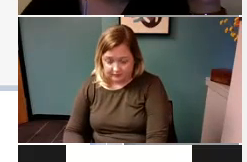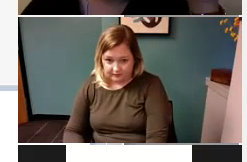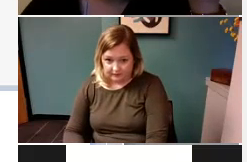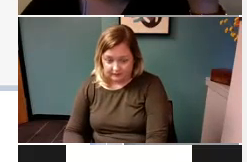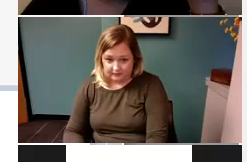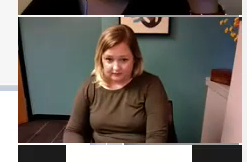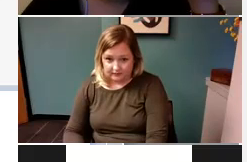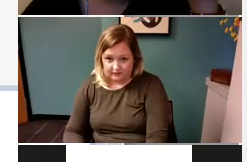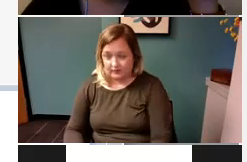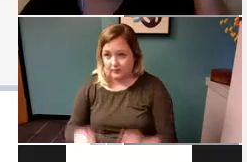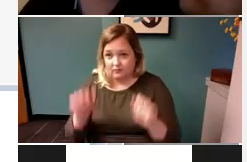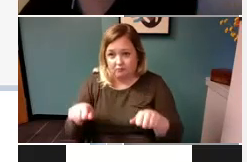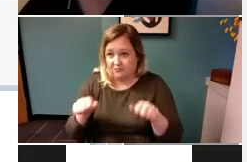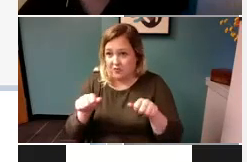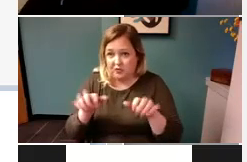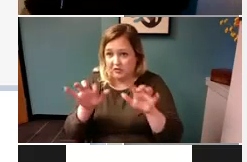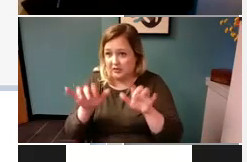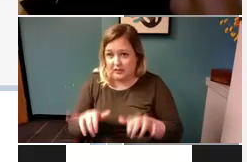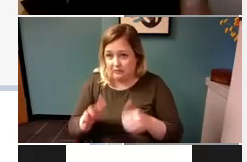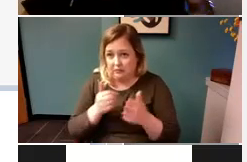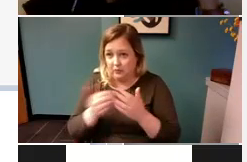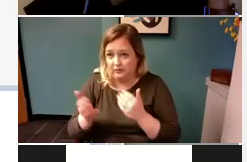And you can type in what if you don't know.